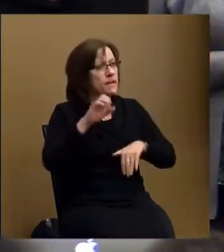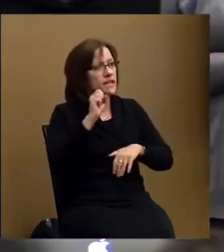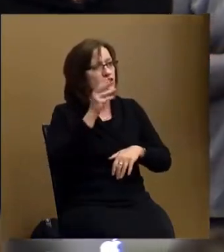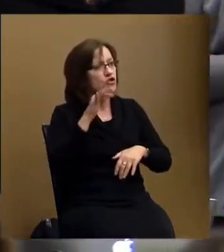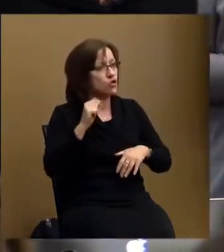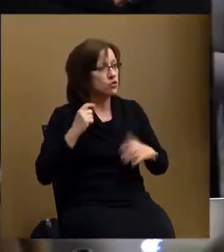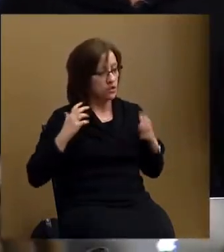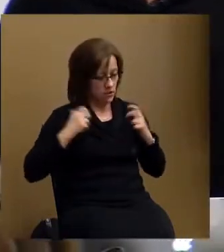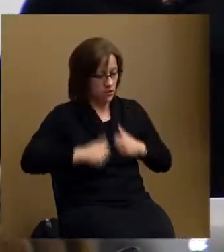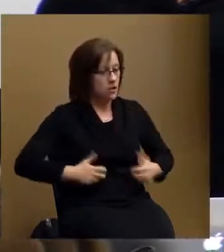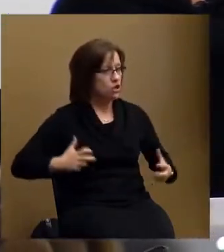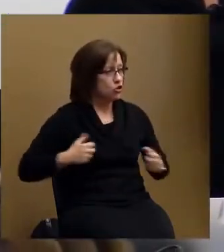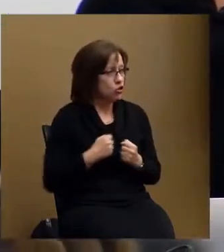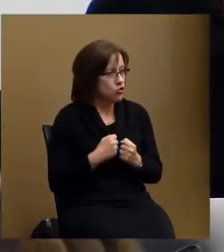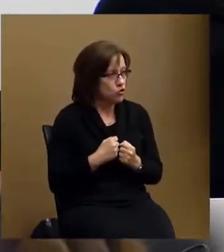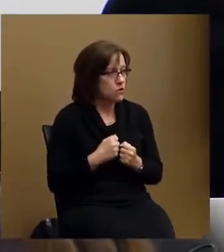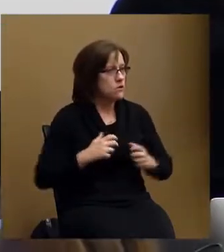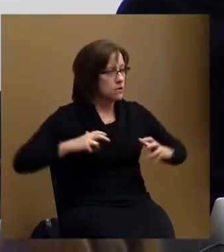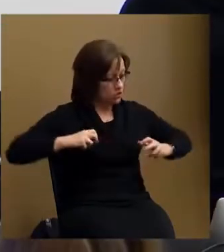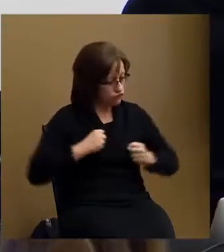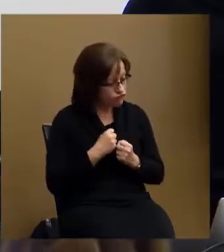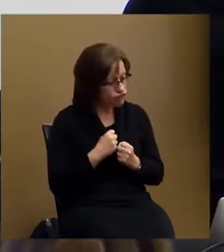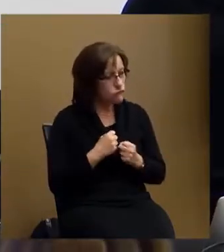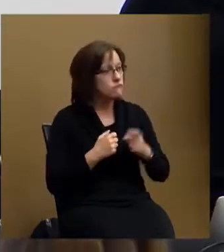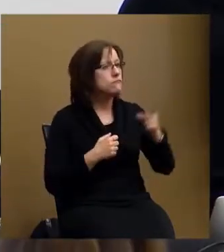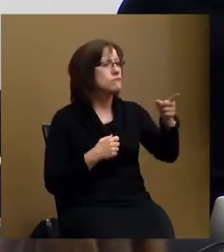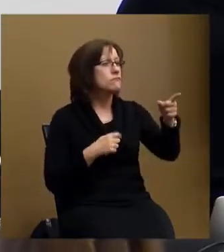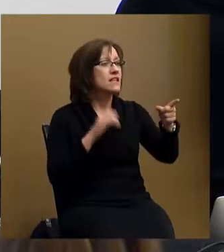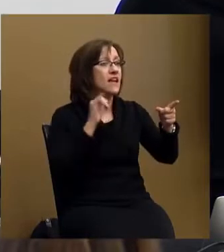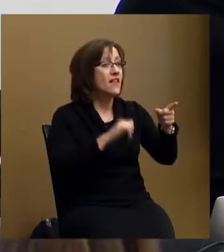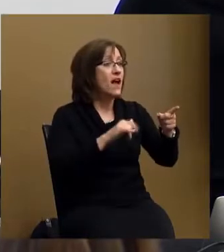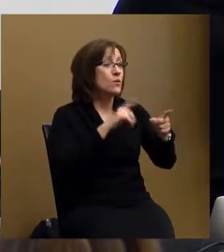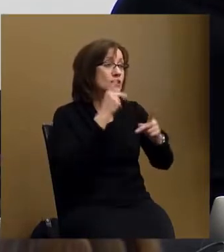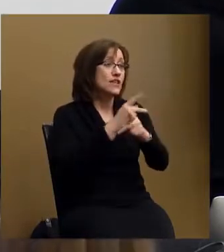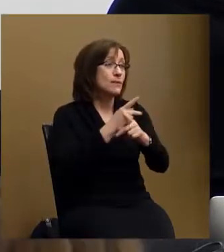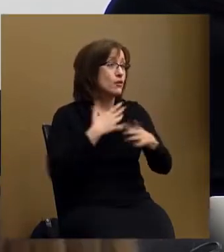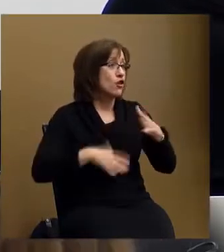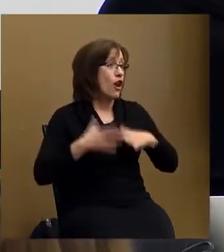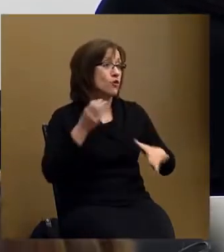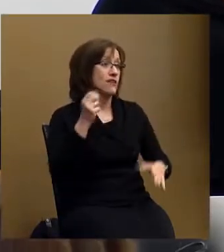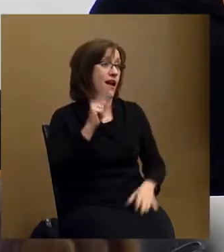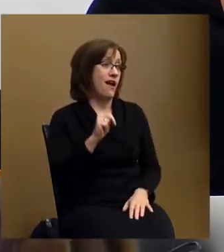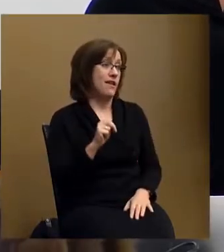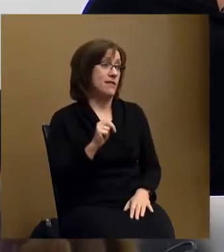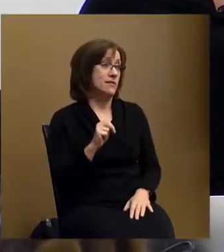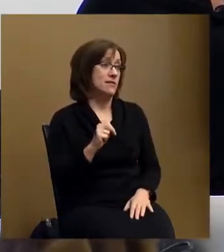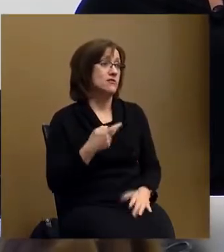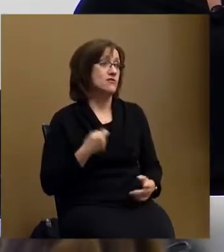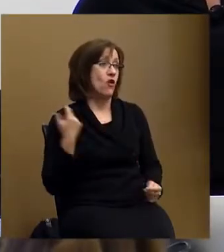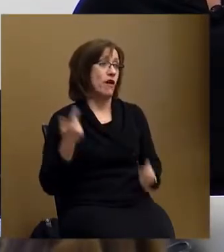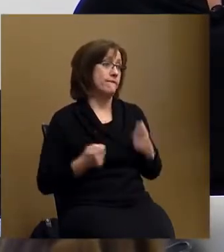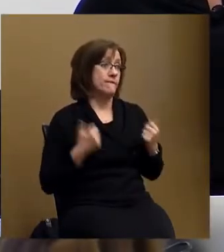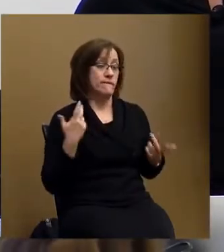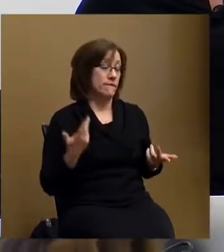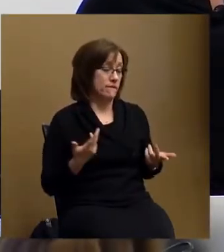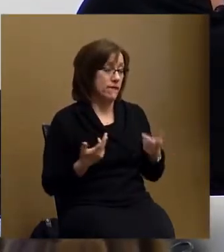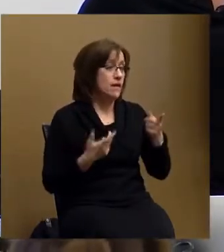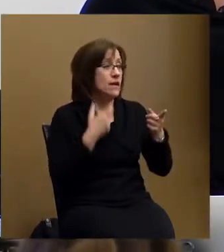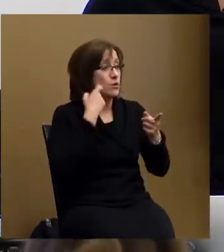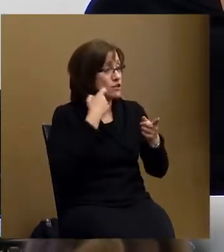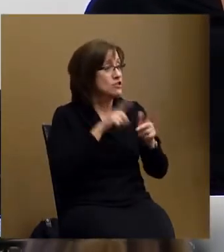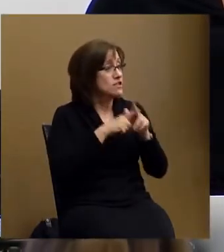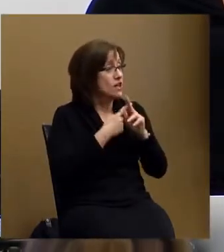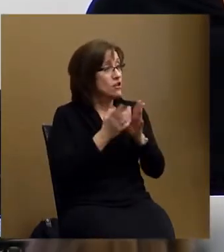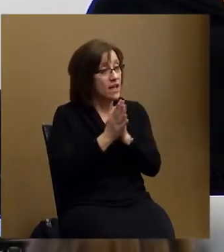We just yes. Okay. The swimsuit was to keep clothes on. Okay. We just started actually asking if the